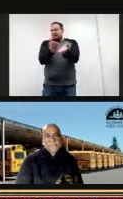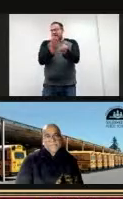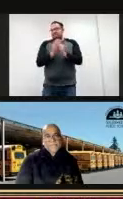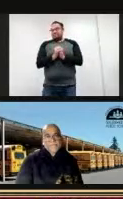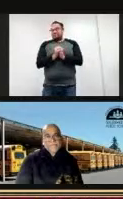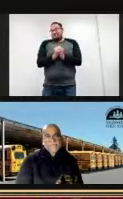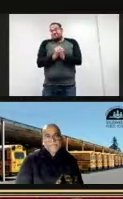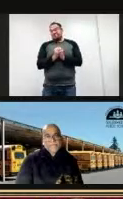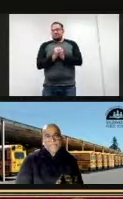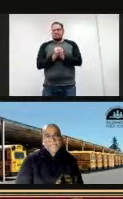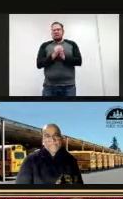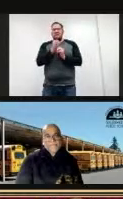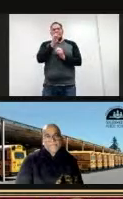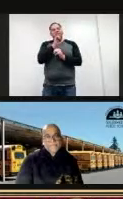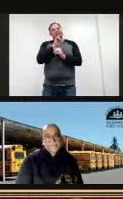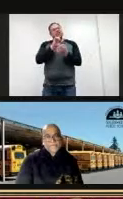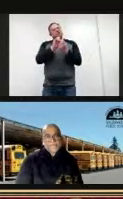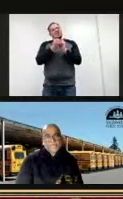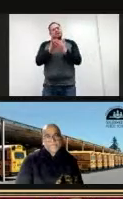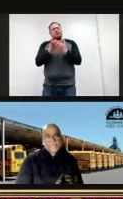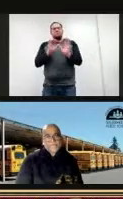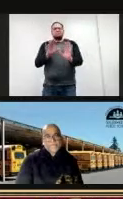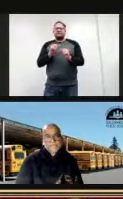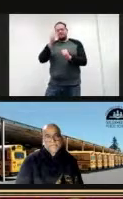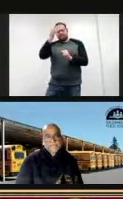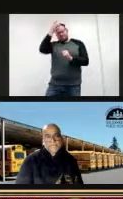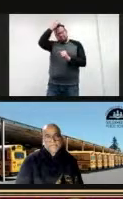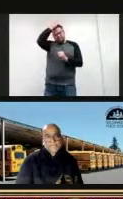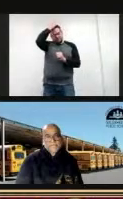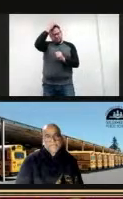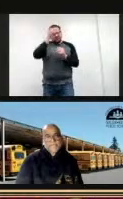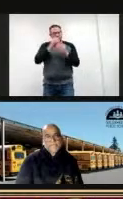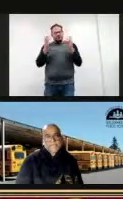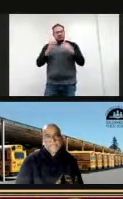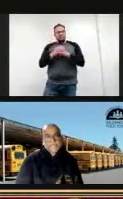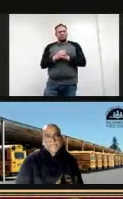So that doesn't really change that one too drastically.